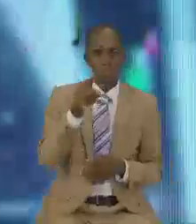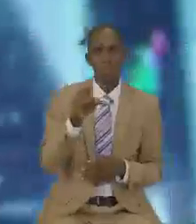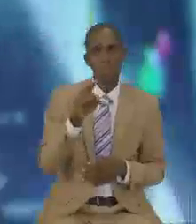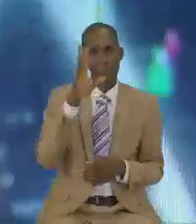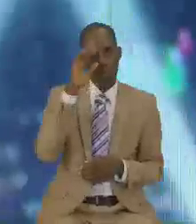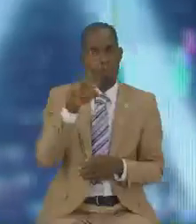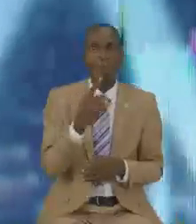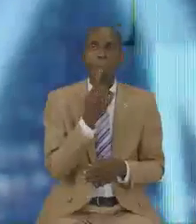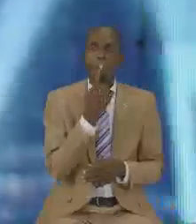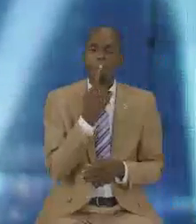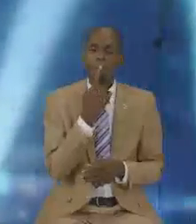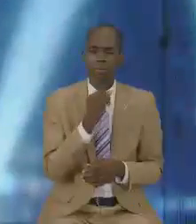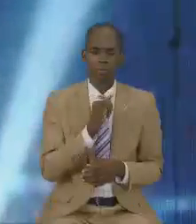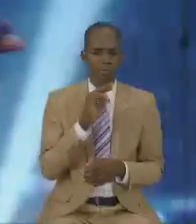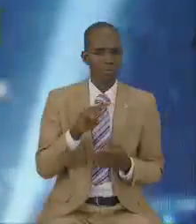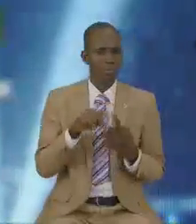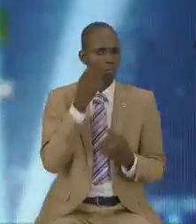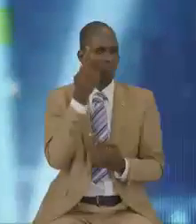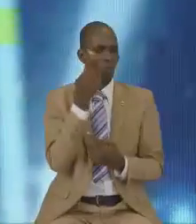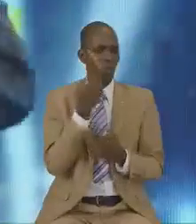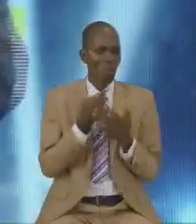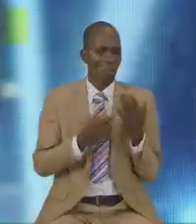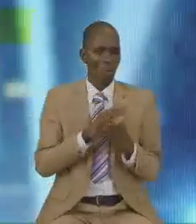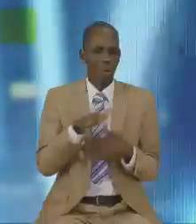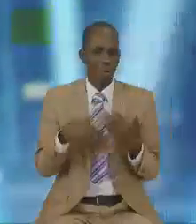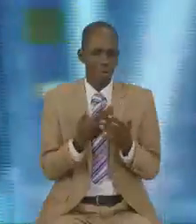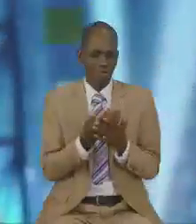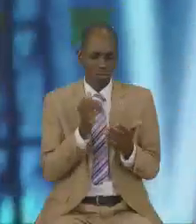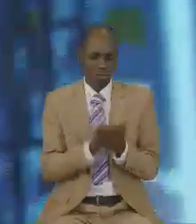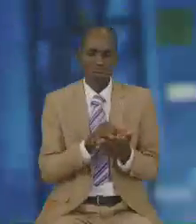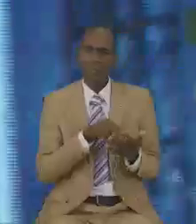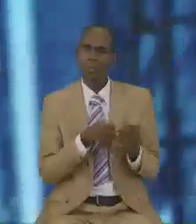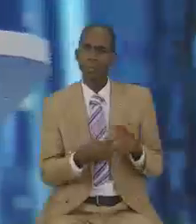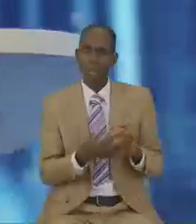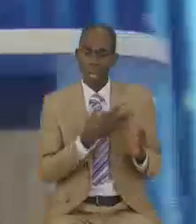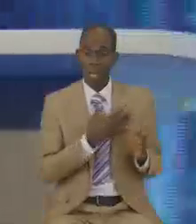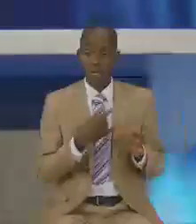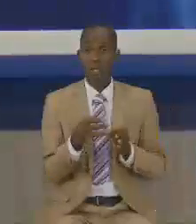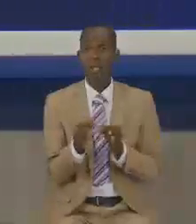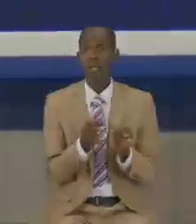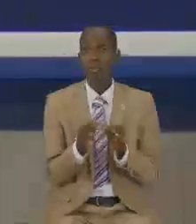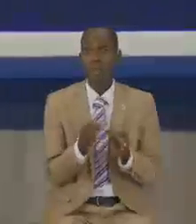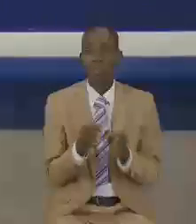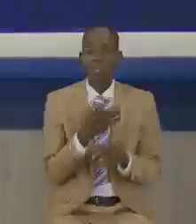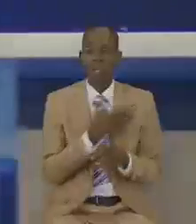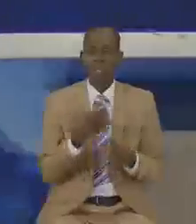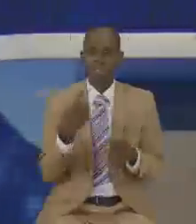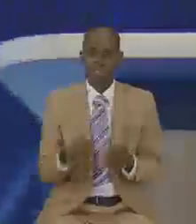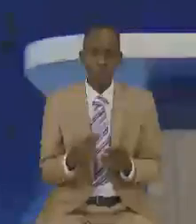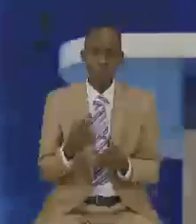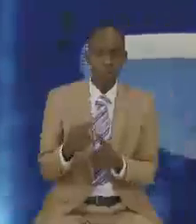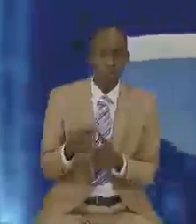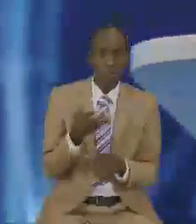And he didn't understand what all that meant. And the explanation and the exhortation and